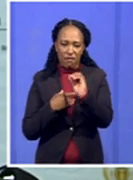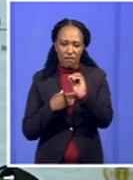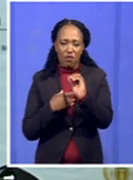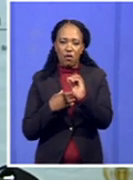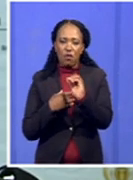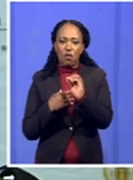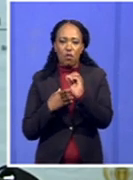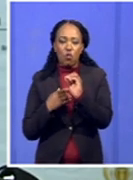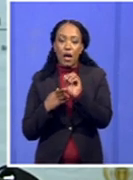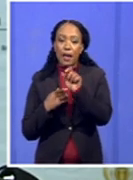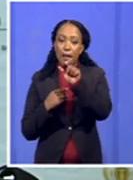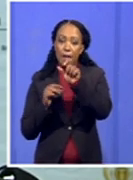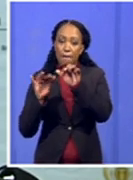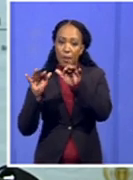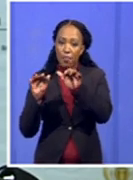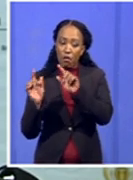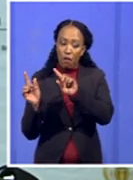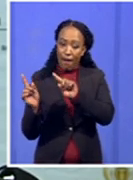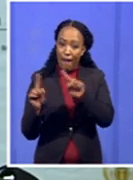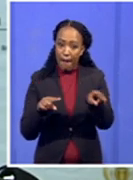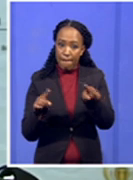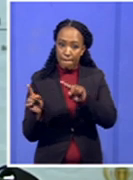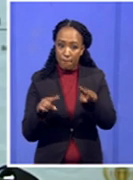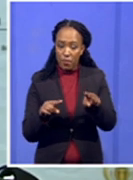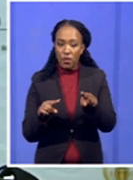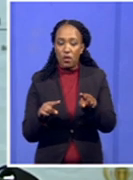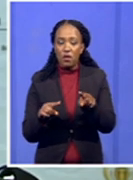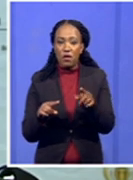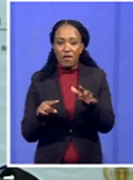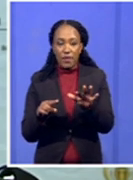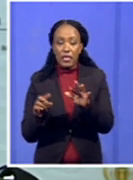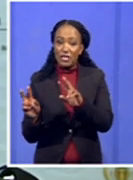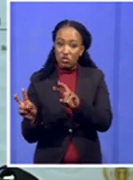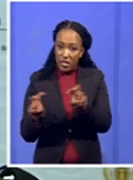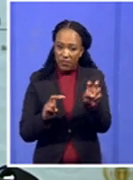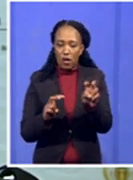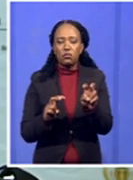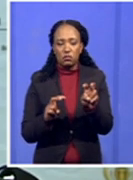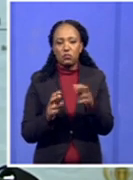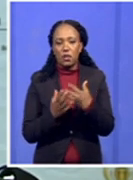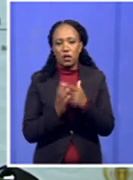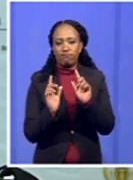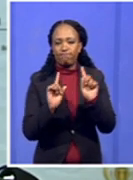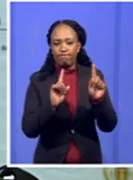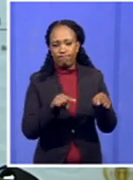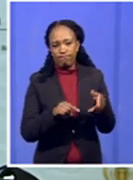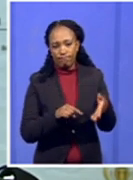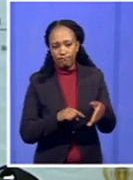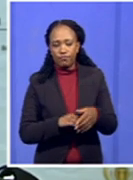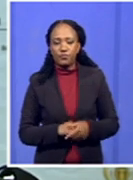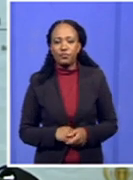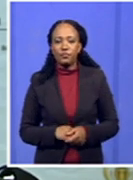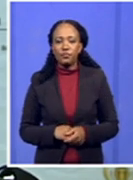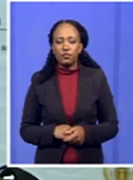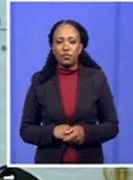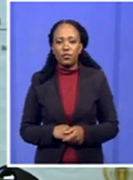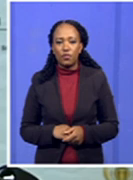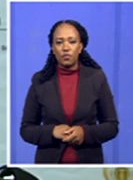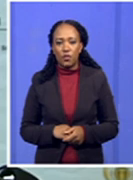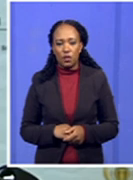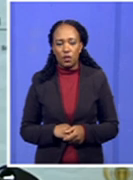patients who will come here will only be those who have been transferred. So the work on the other sections